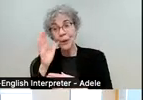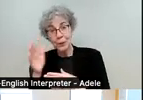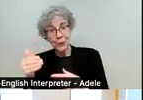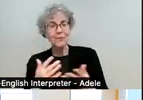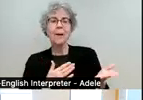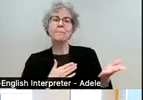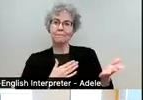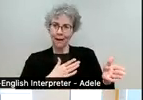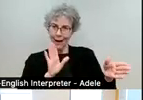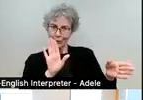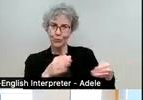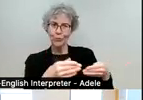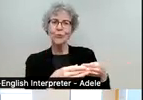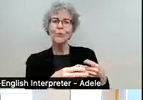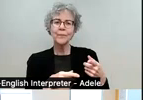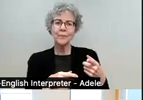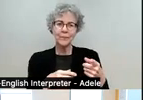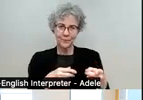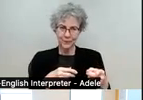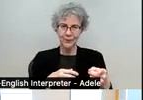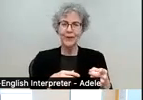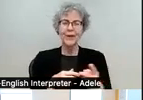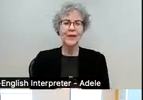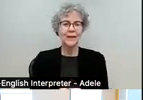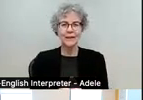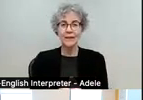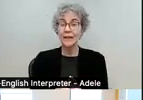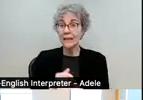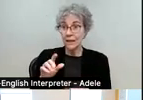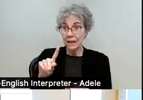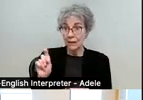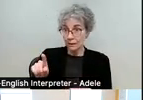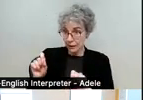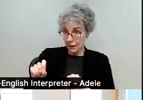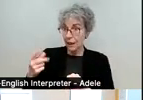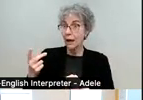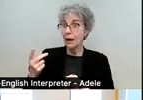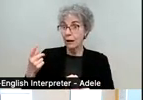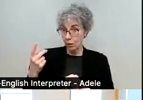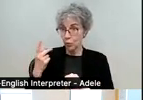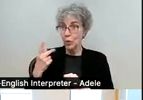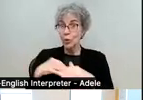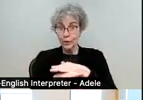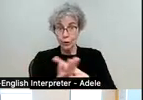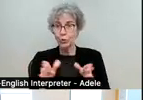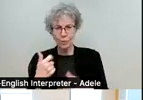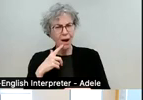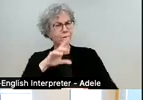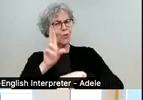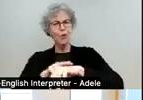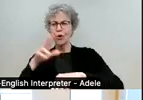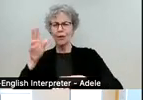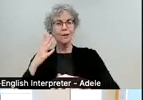my room. This is the balcony. Can we go into your room, Biagio? Of course. Yeah, show us your room.